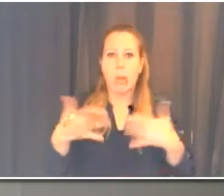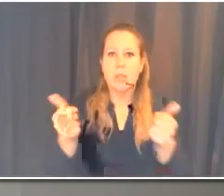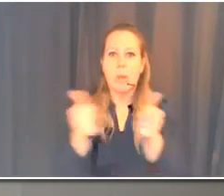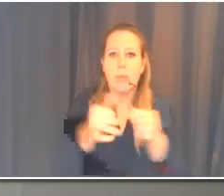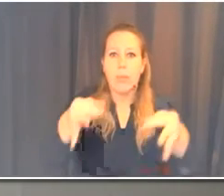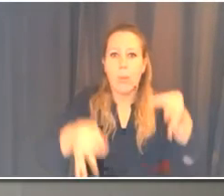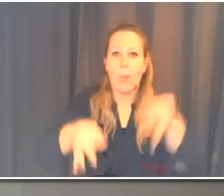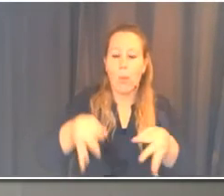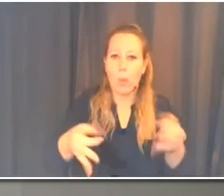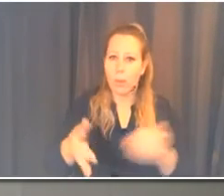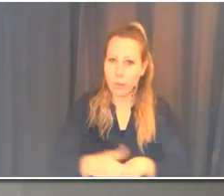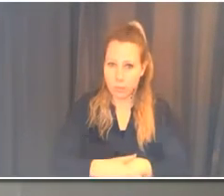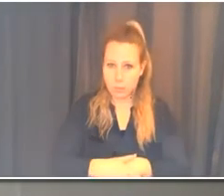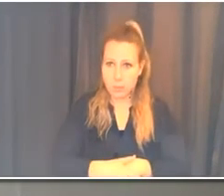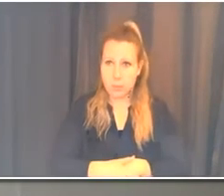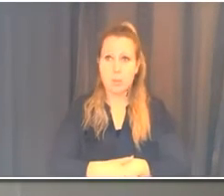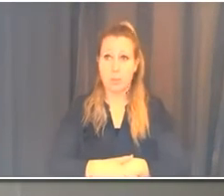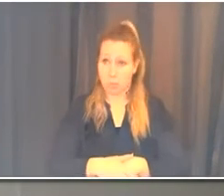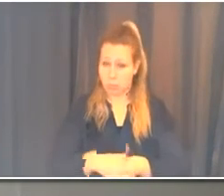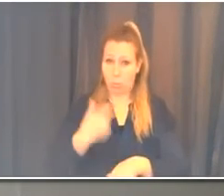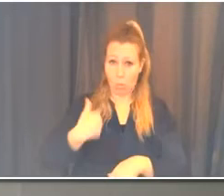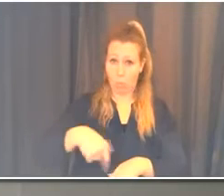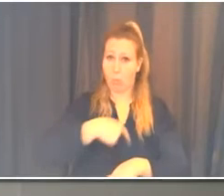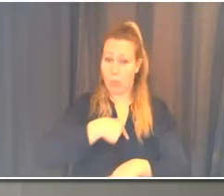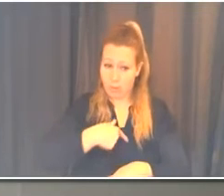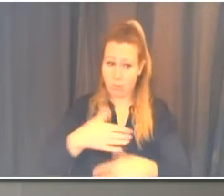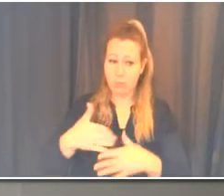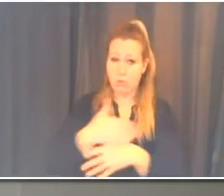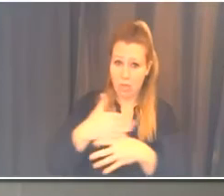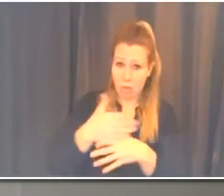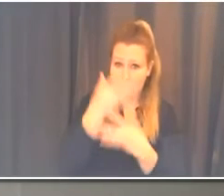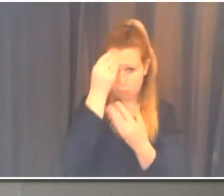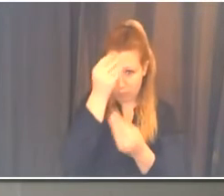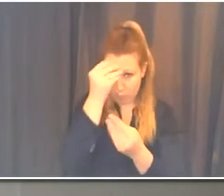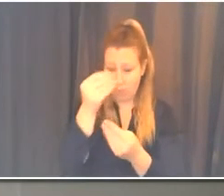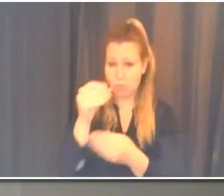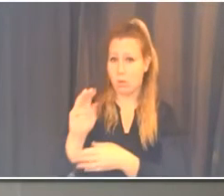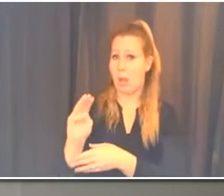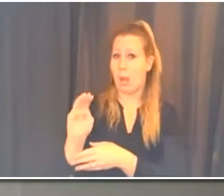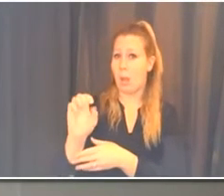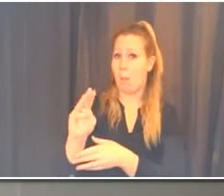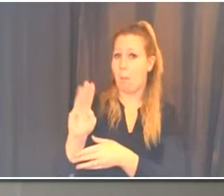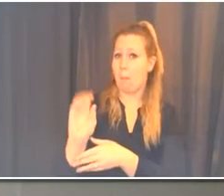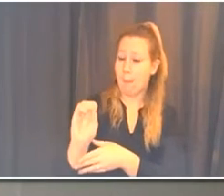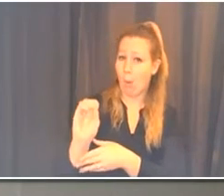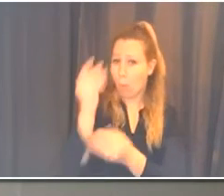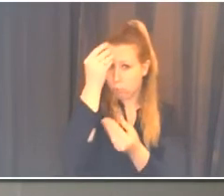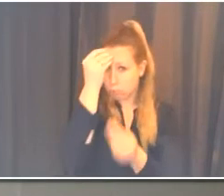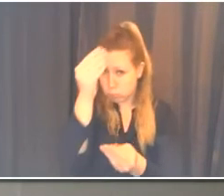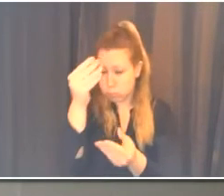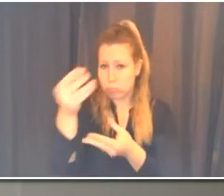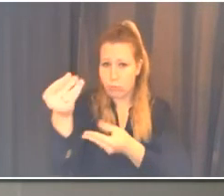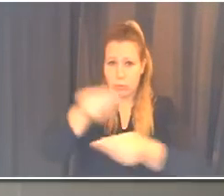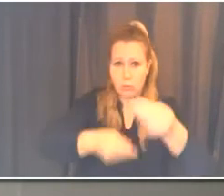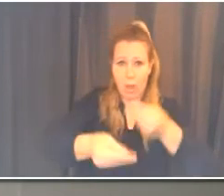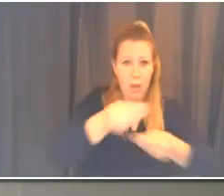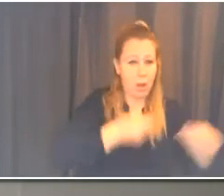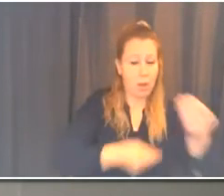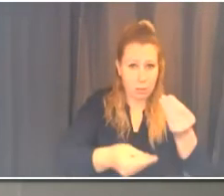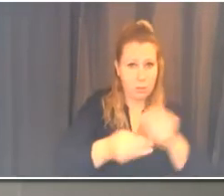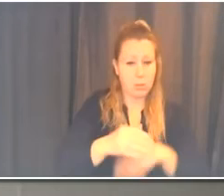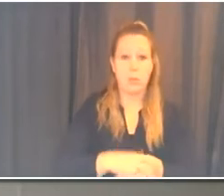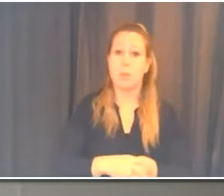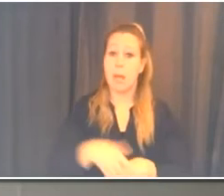coordination with the city to publish more of that information it would relieve a burden from us in disseminating that information so we could do more direct